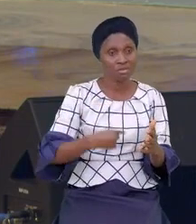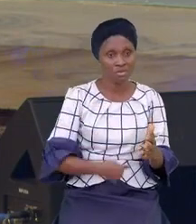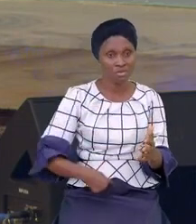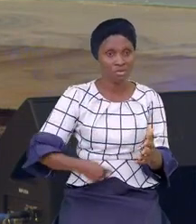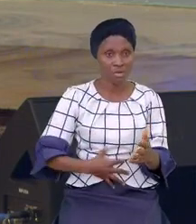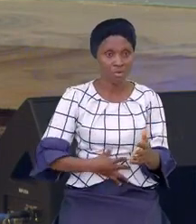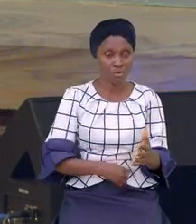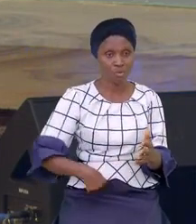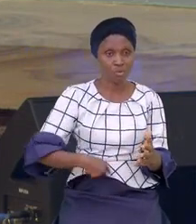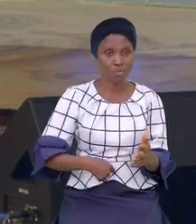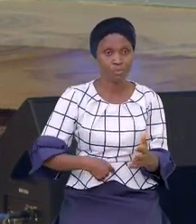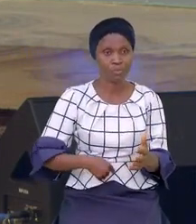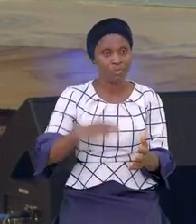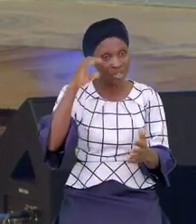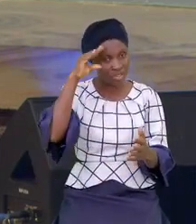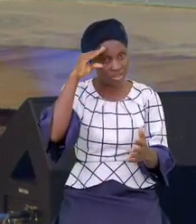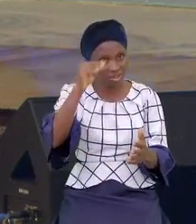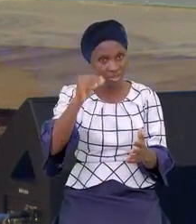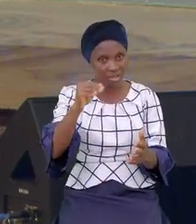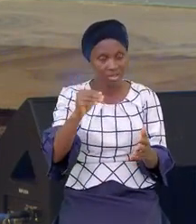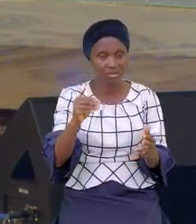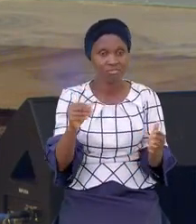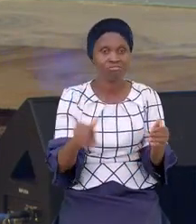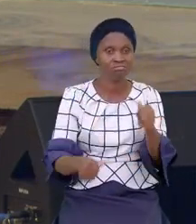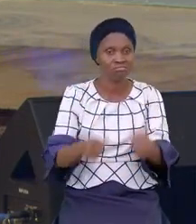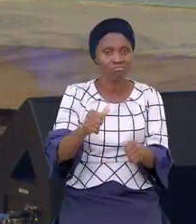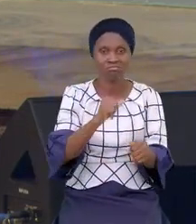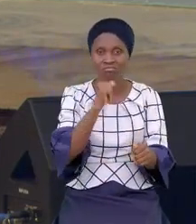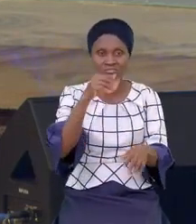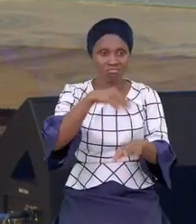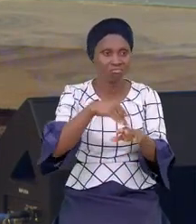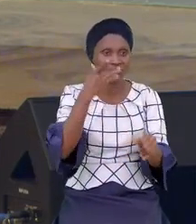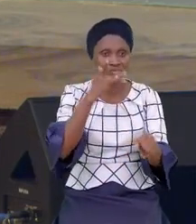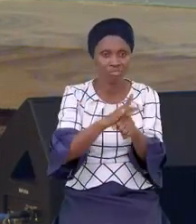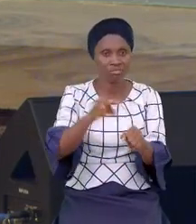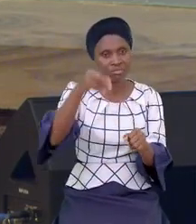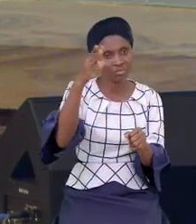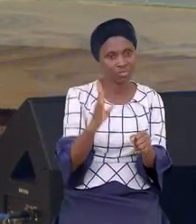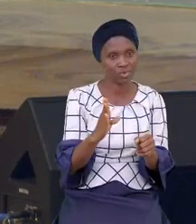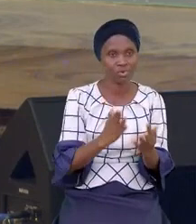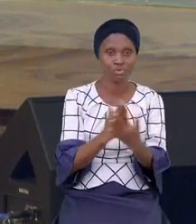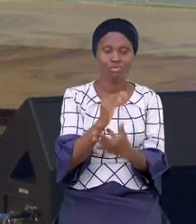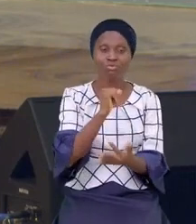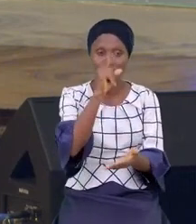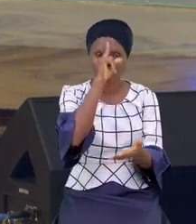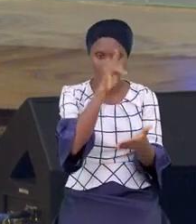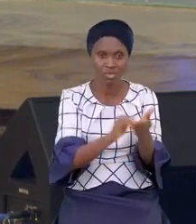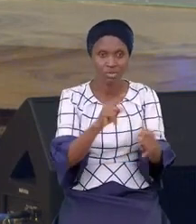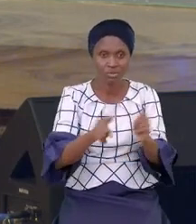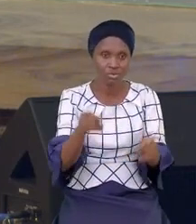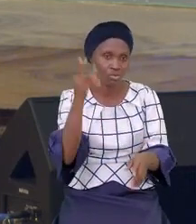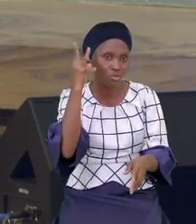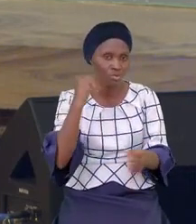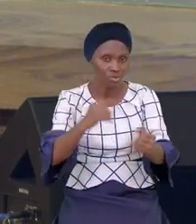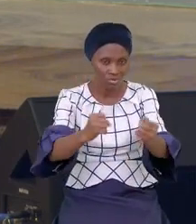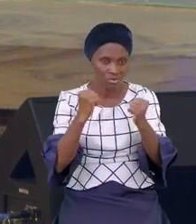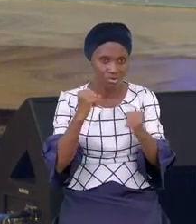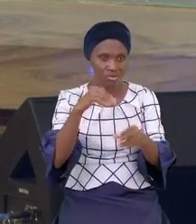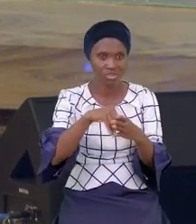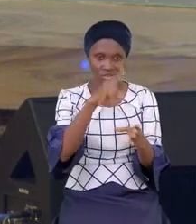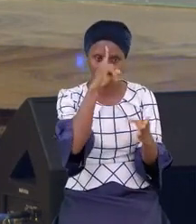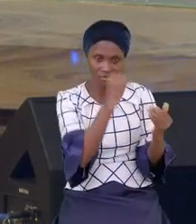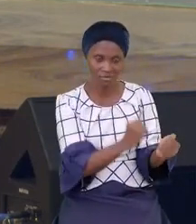through unbelief, but was strong in faith, giving glory to God,